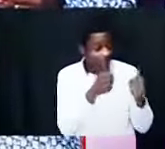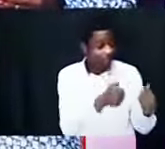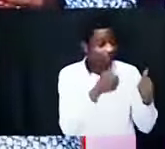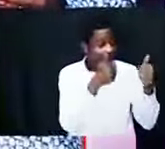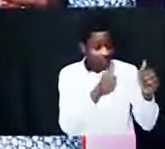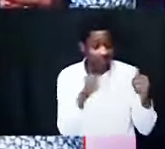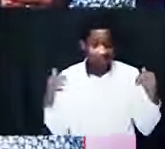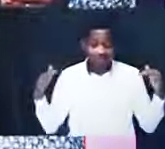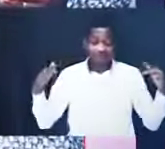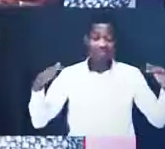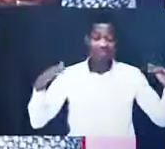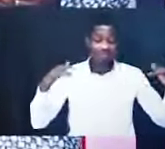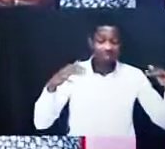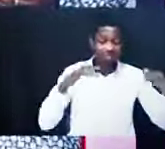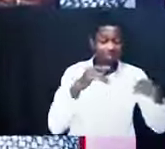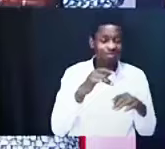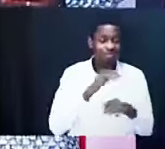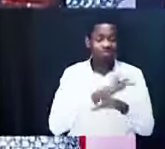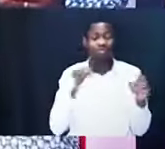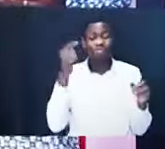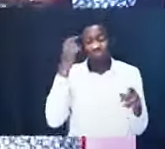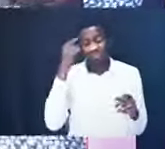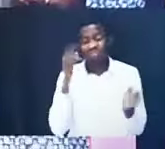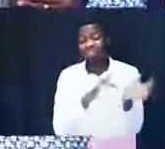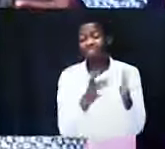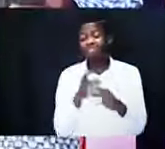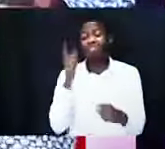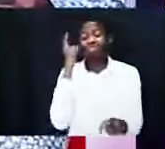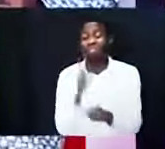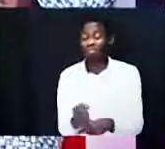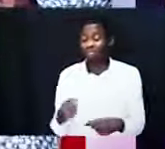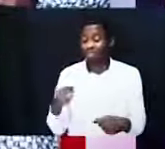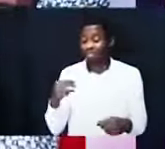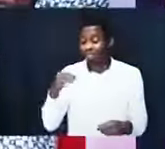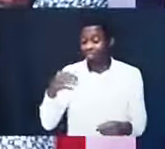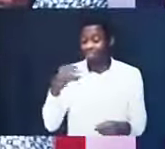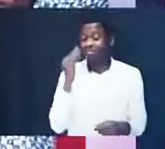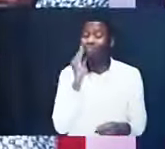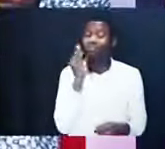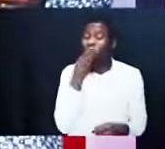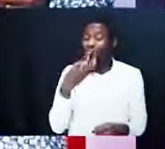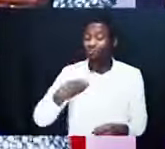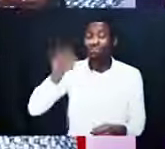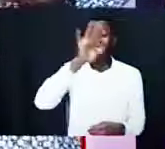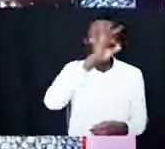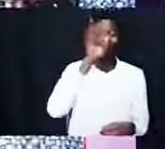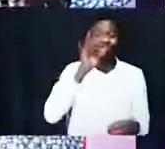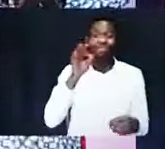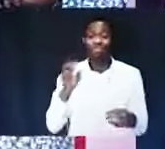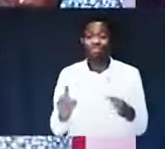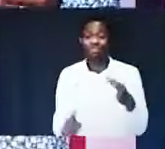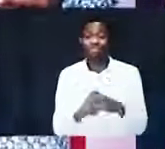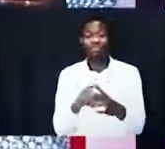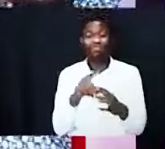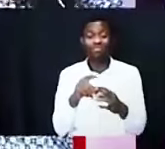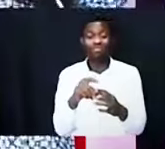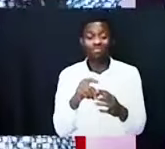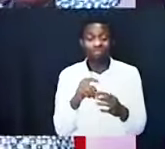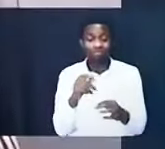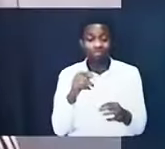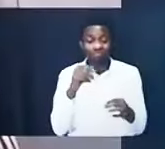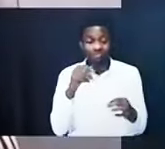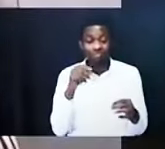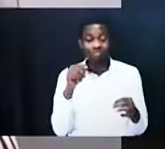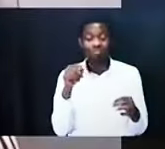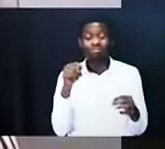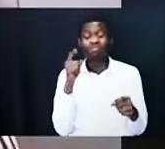magic handkerchief and then people started coming. Now he spent the night praying to God. It is a dear chain. Nasa nipa